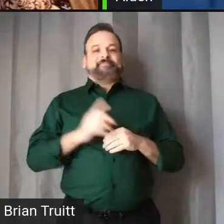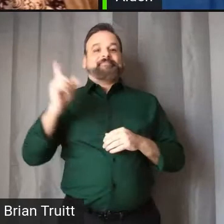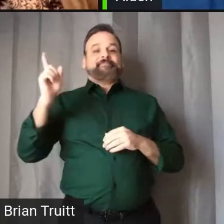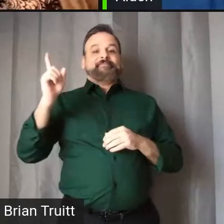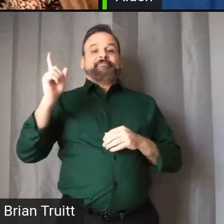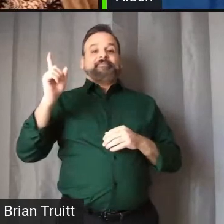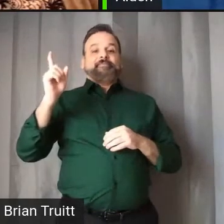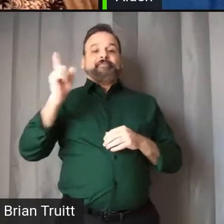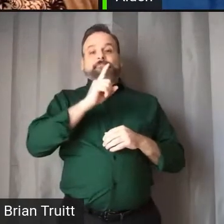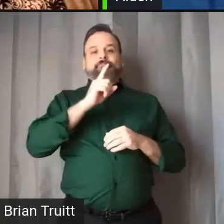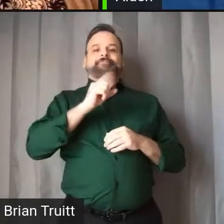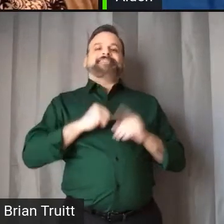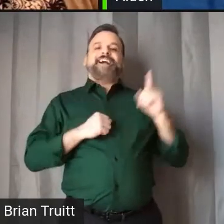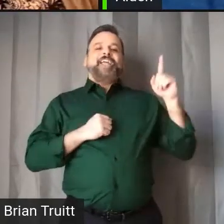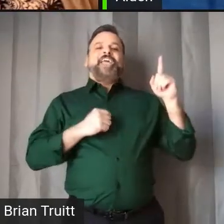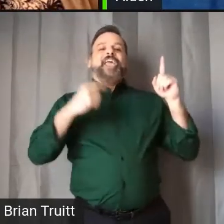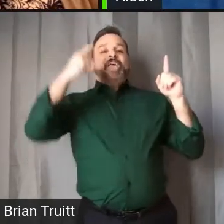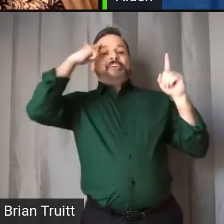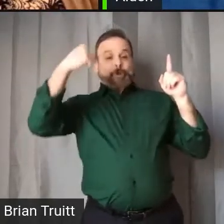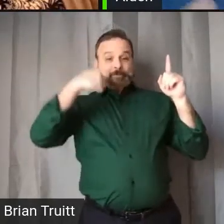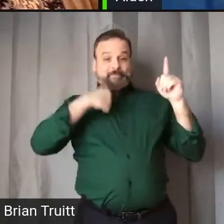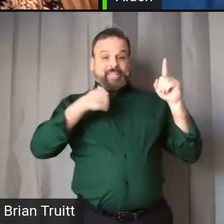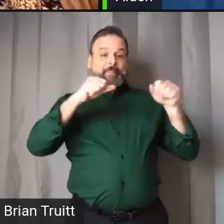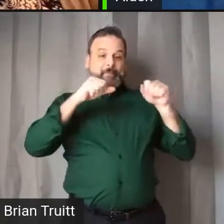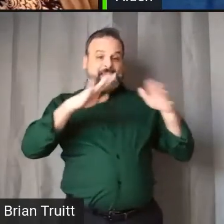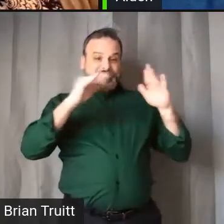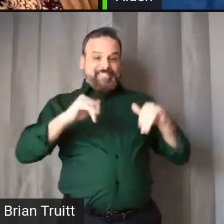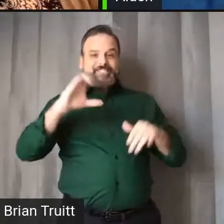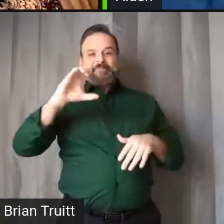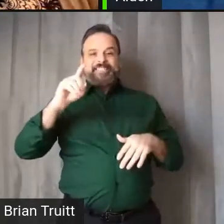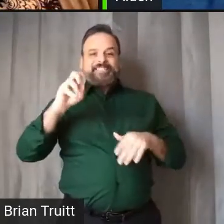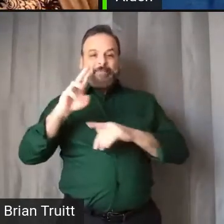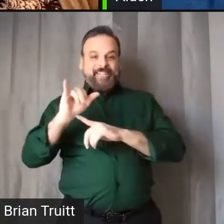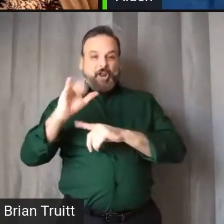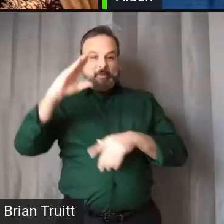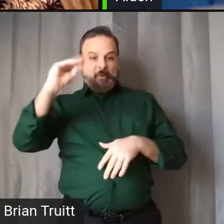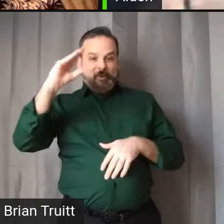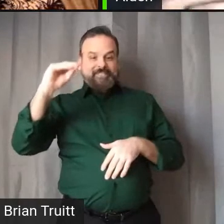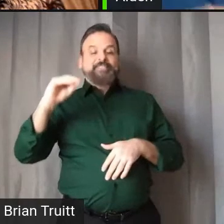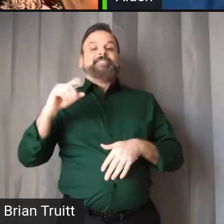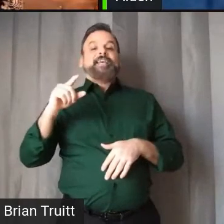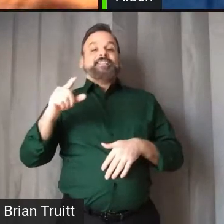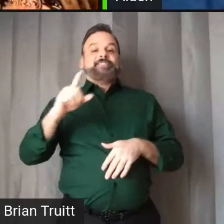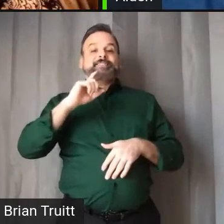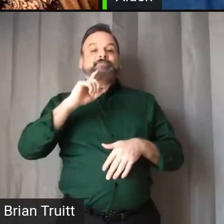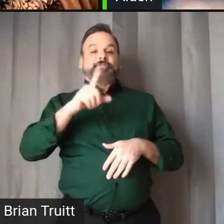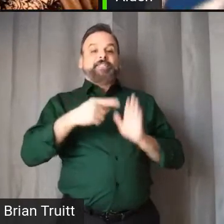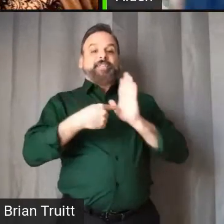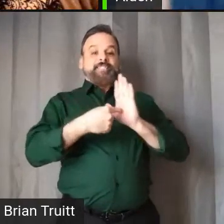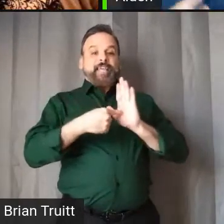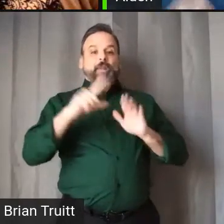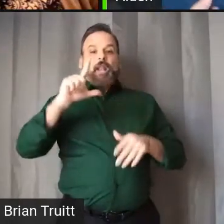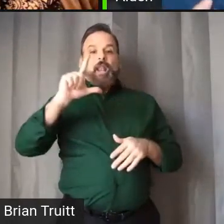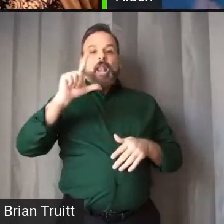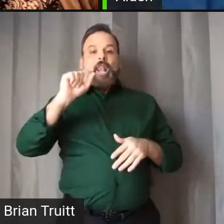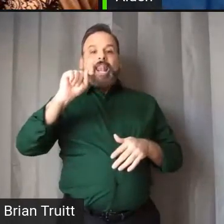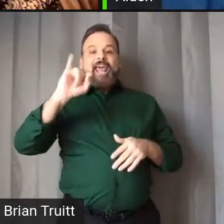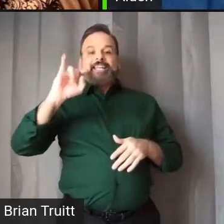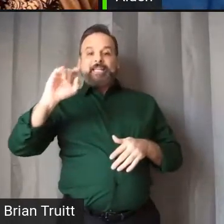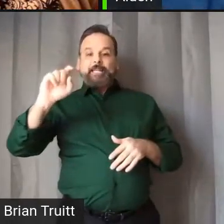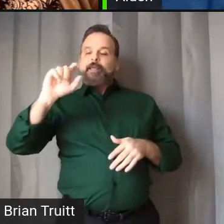So for me and the magic system in Cemetery Boys, it's very much, this is a very much an example of Latinx magical